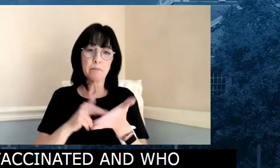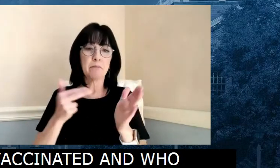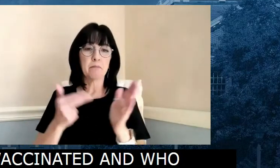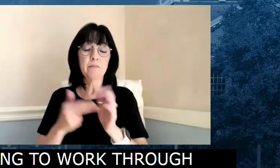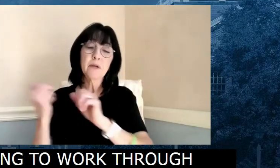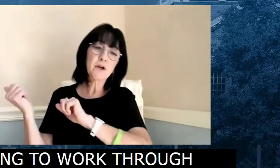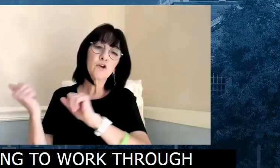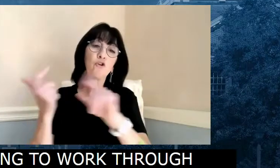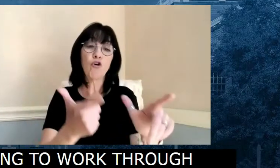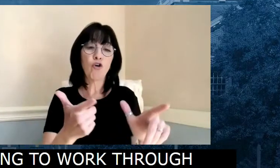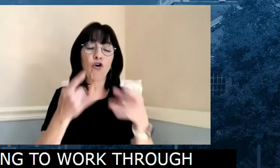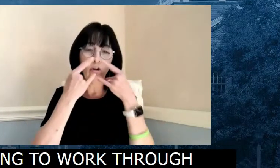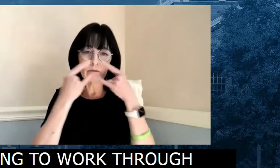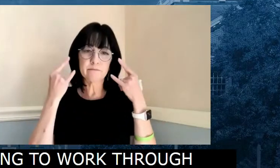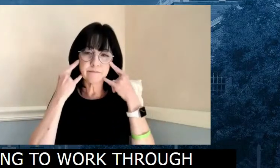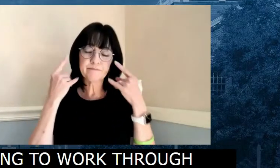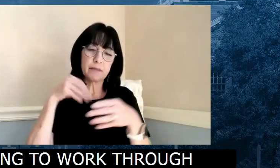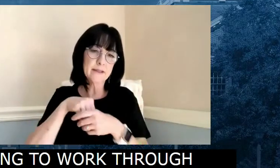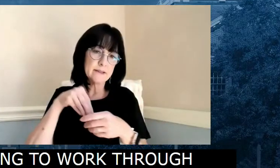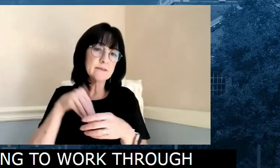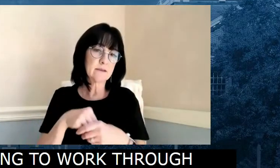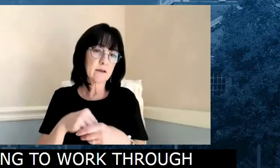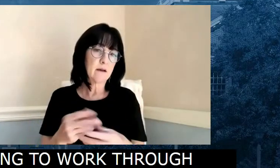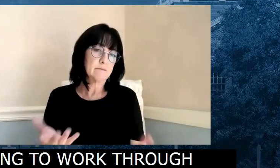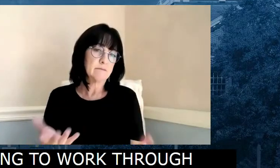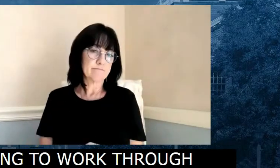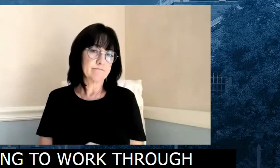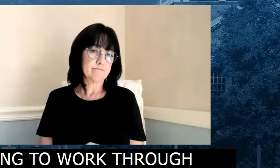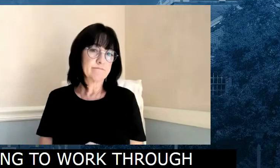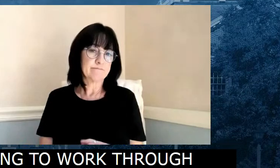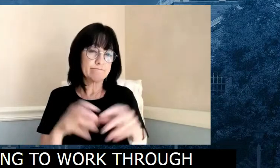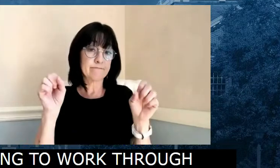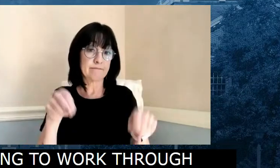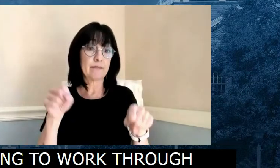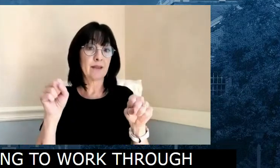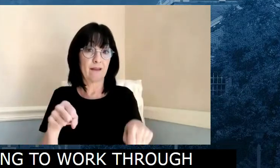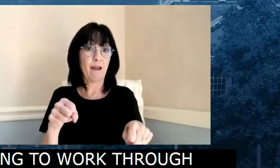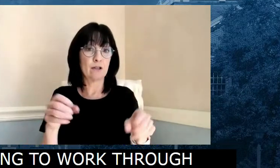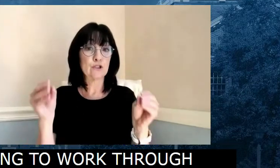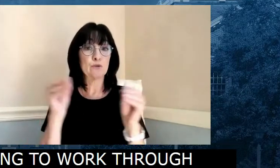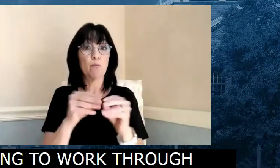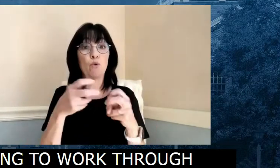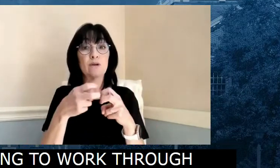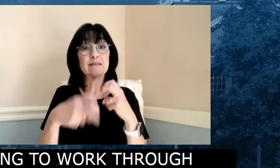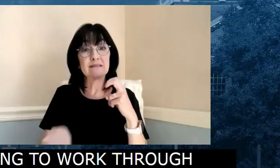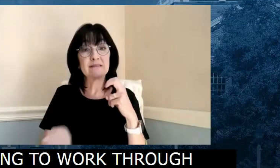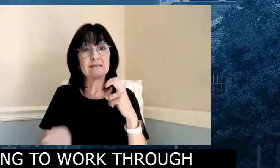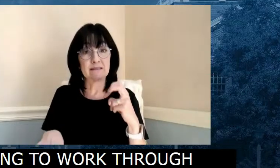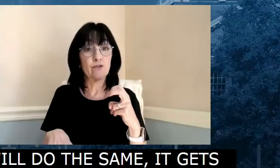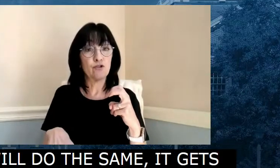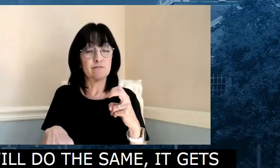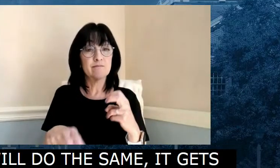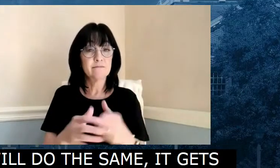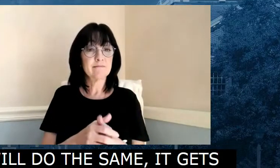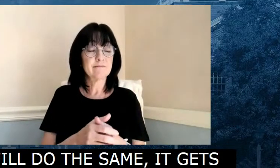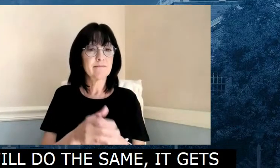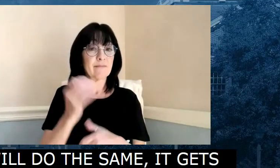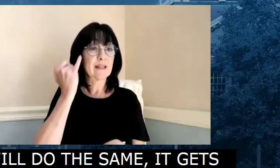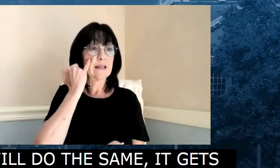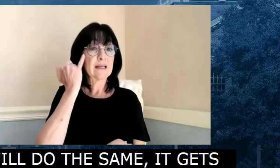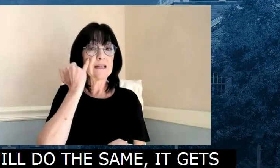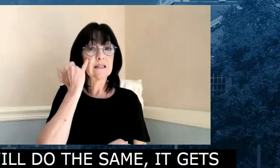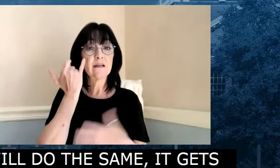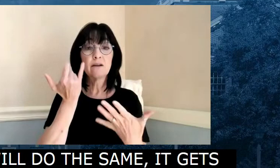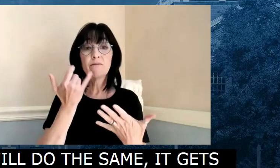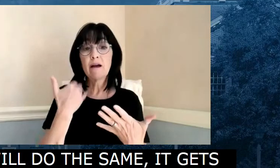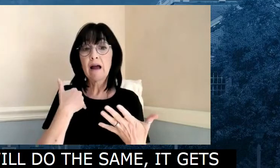will do the same. It gets more difficult, obviously, in the kind of establishments where you might